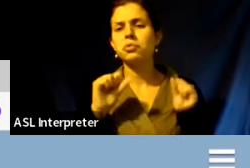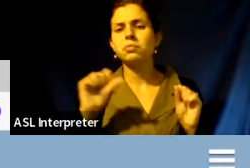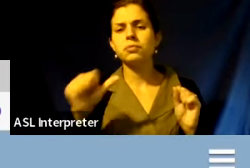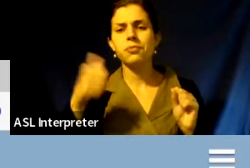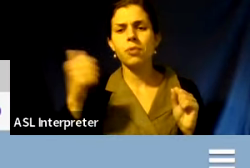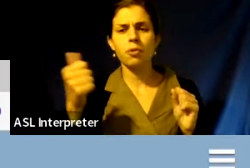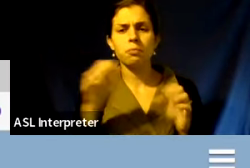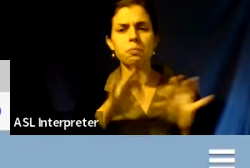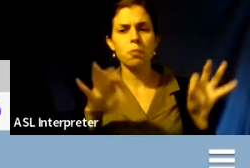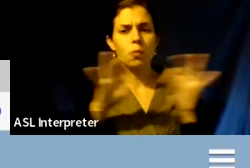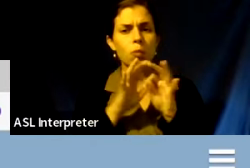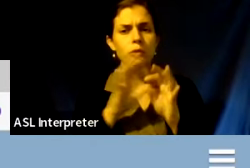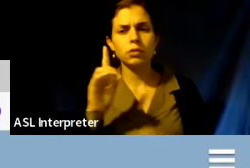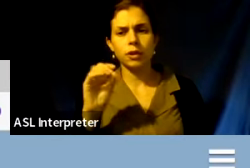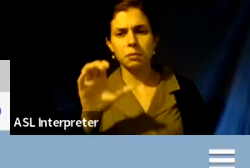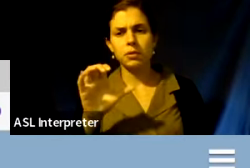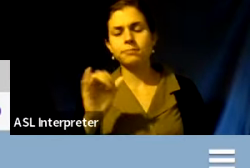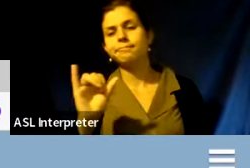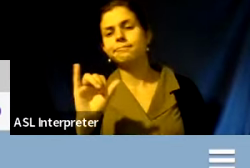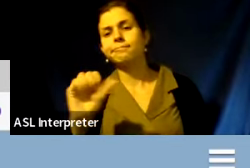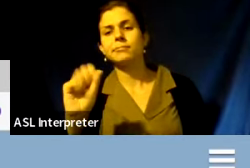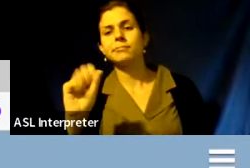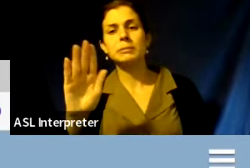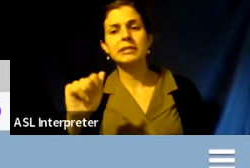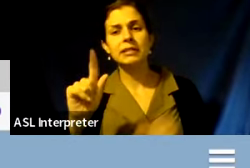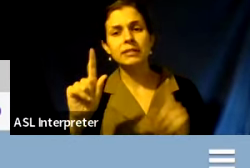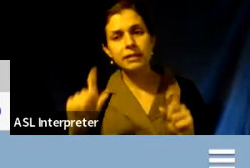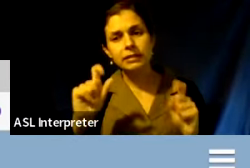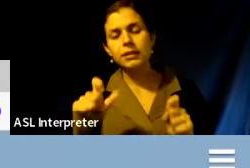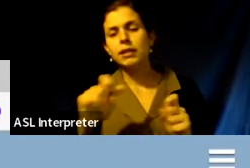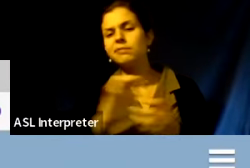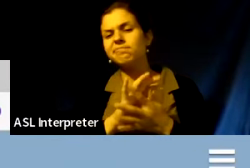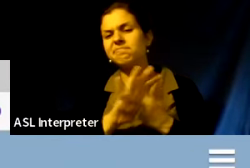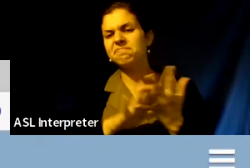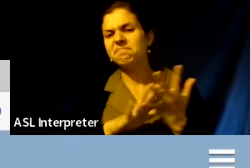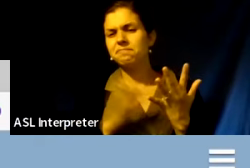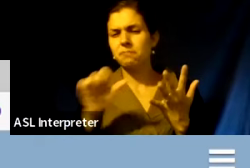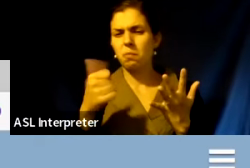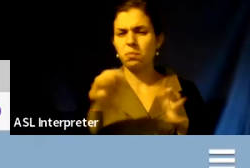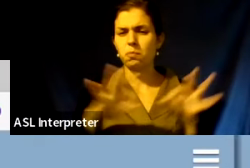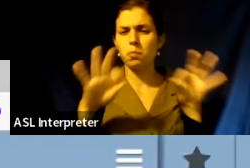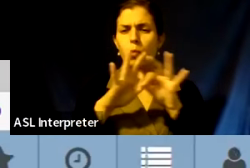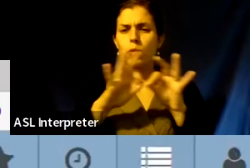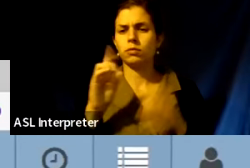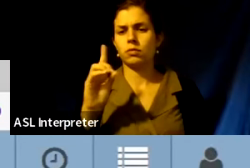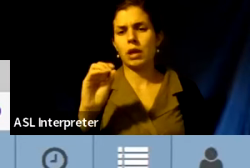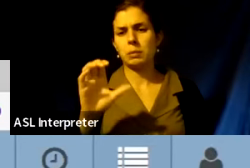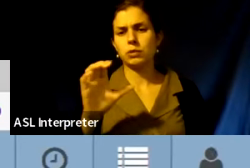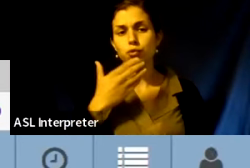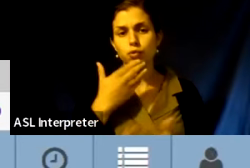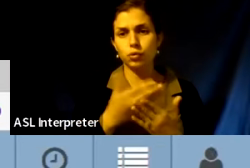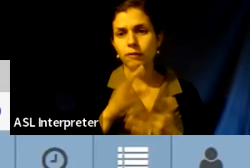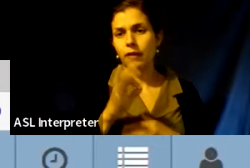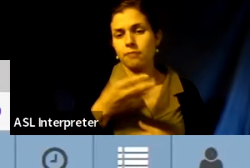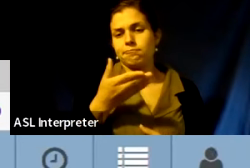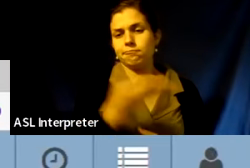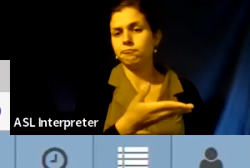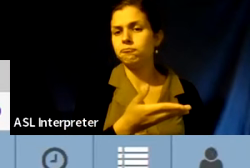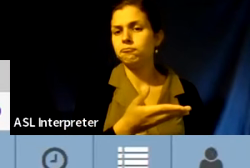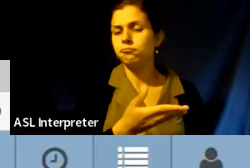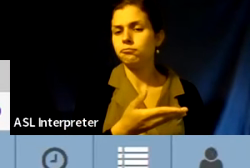test scores and things like that. So this is a great place to find those documents that the school or